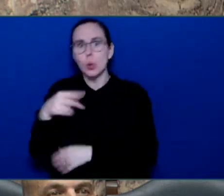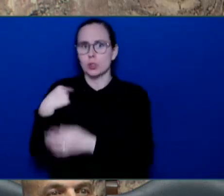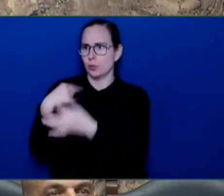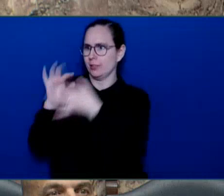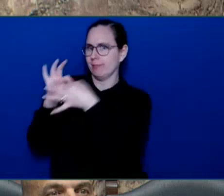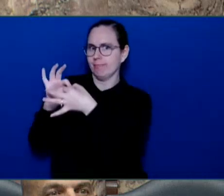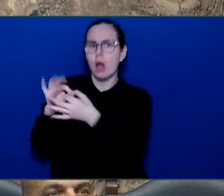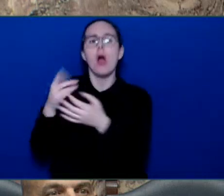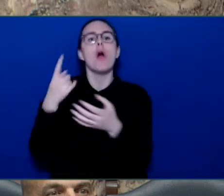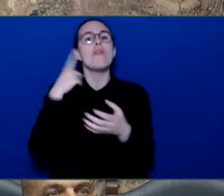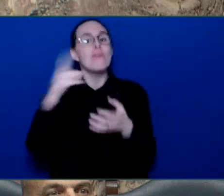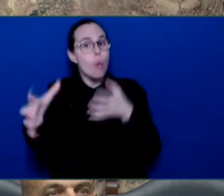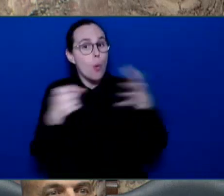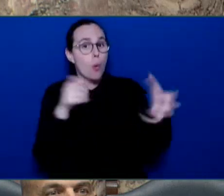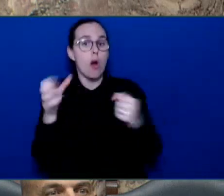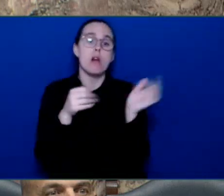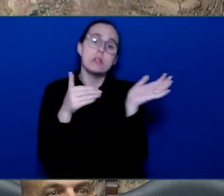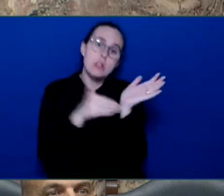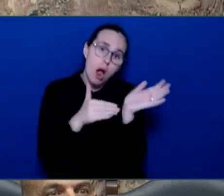responding. And